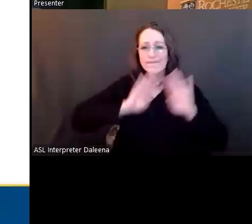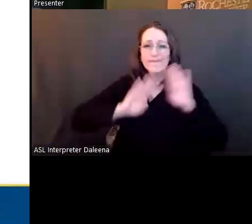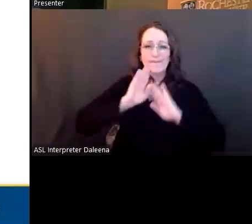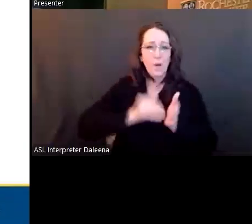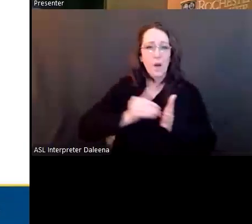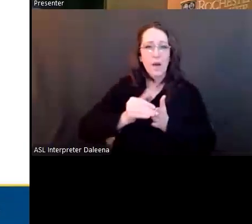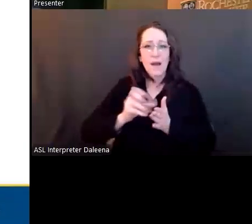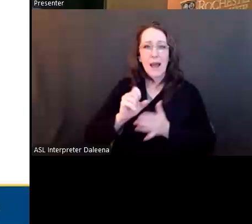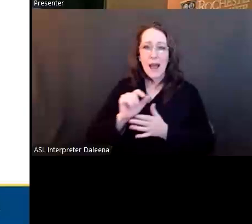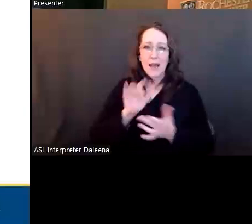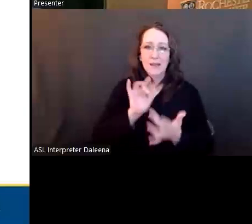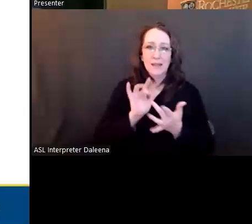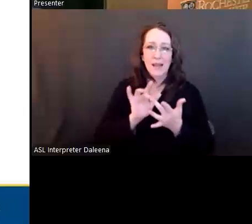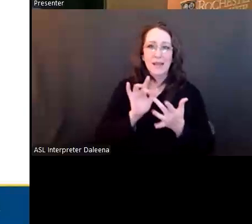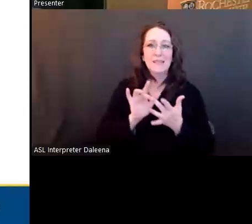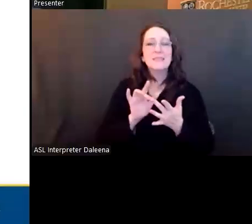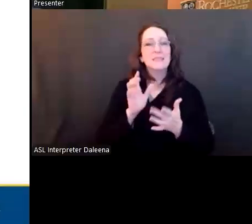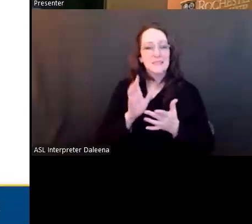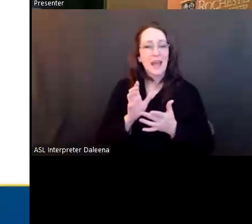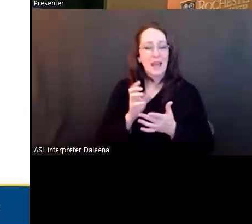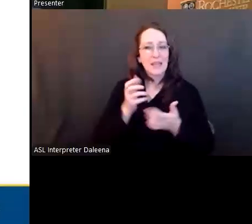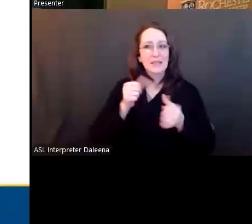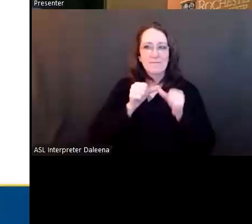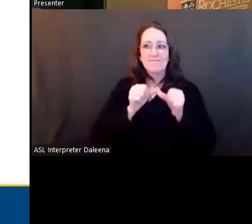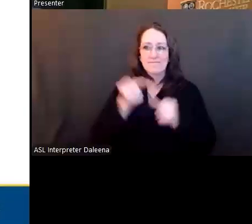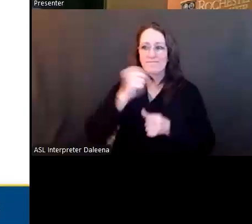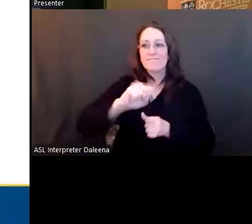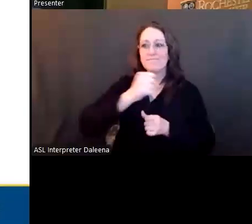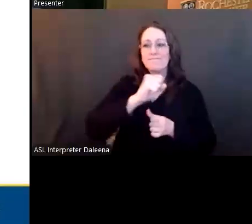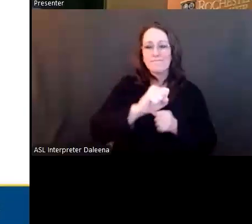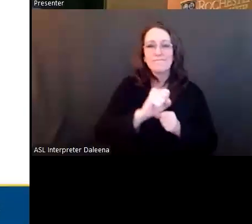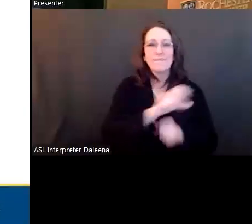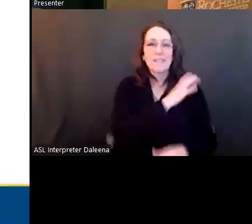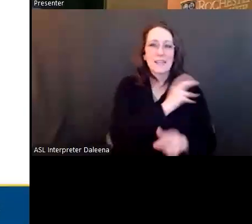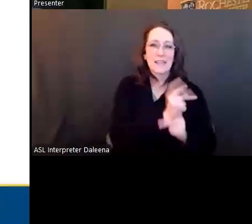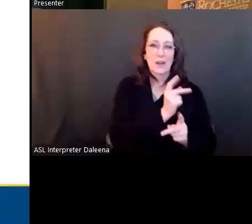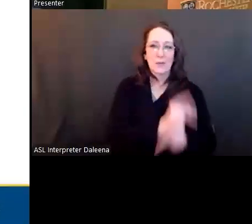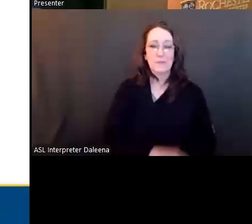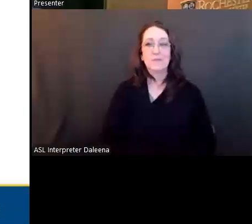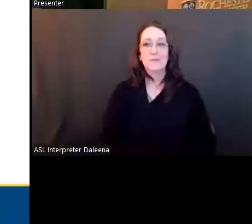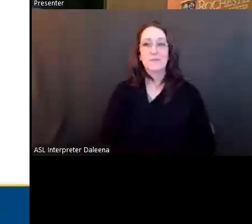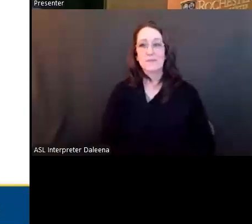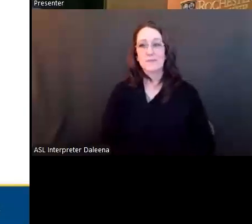ACT contacts, and continued resistance to engaging in clinic care.